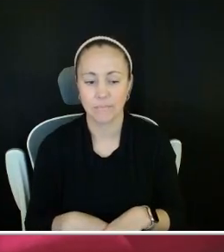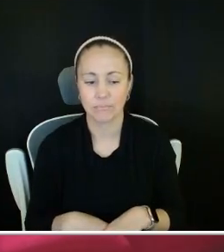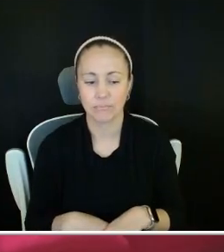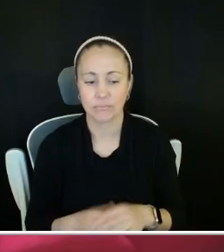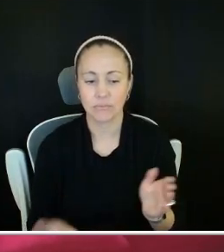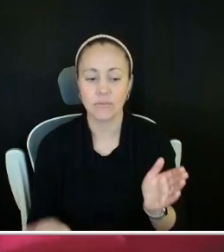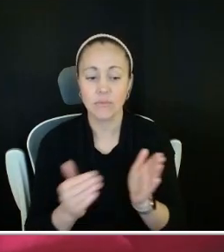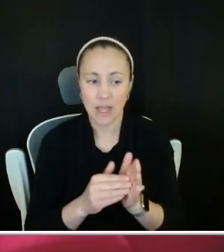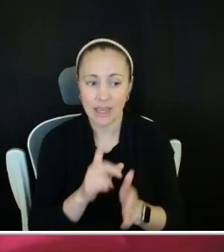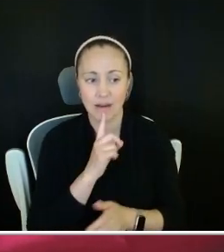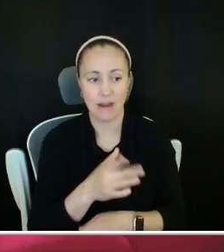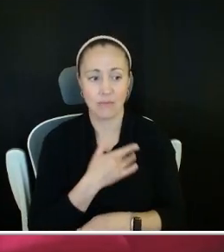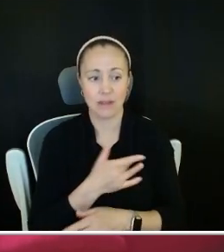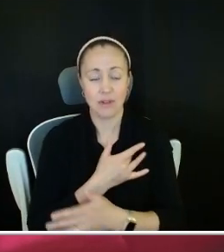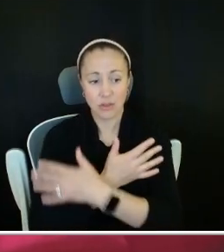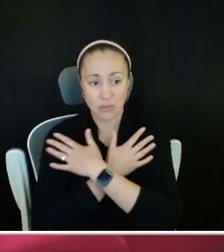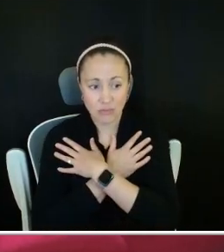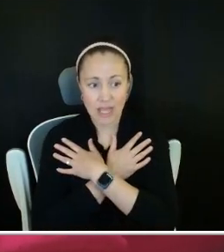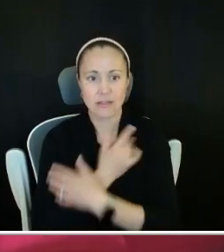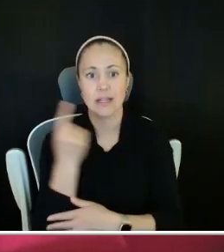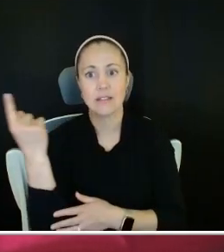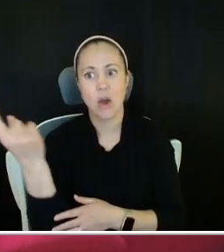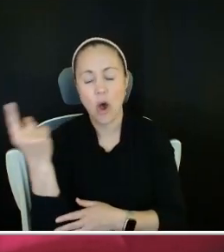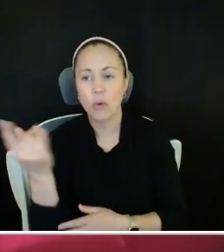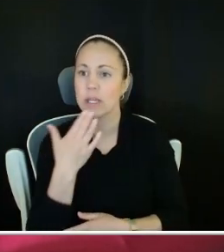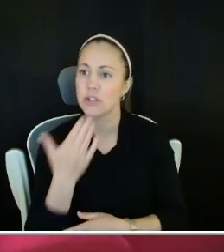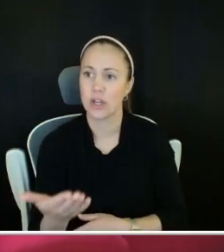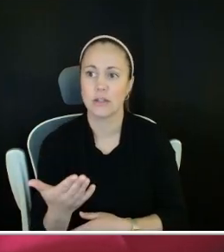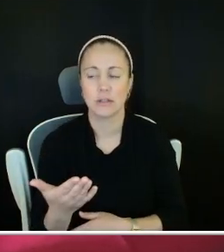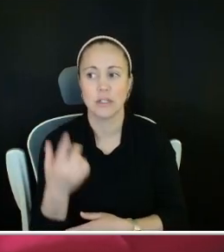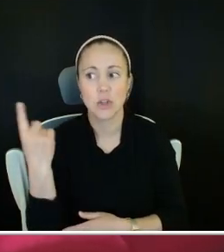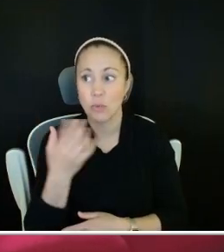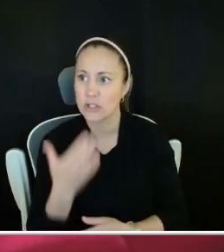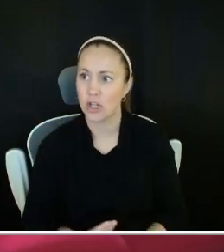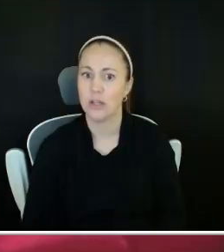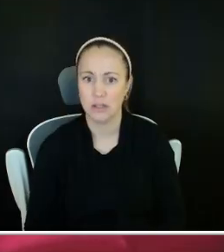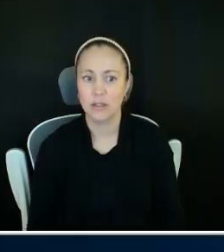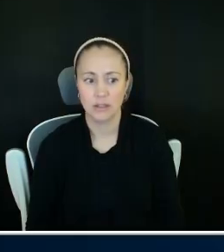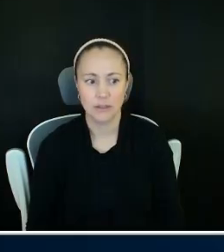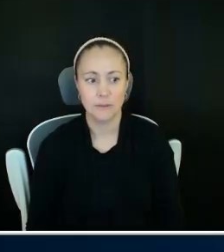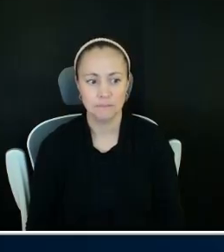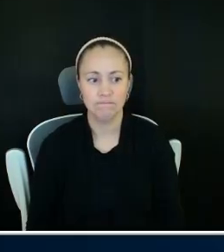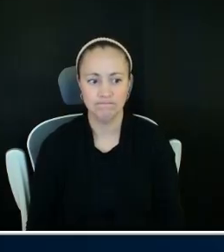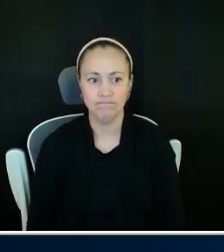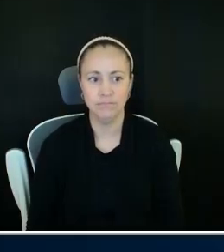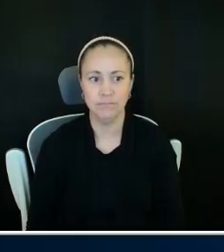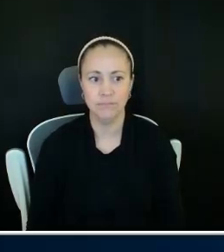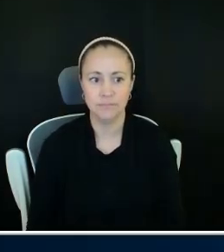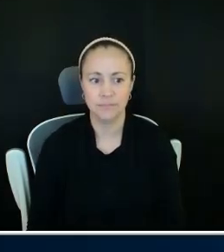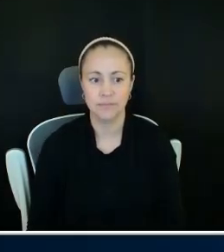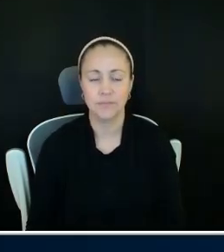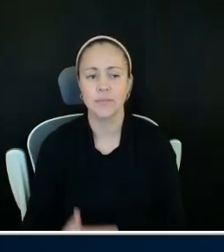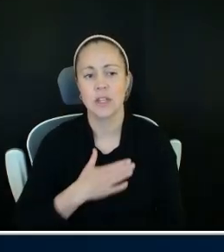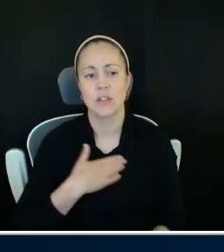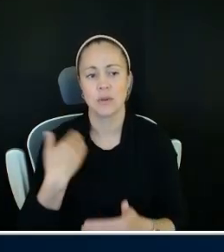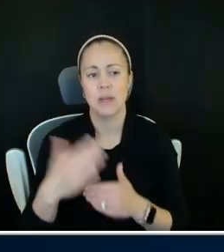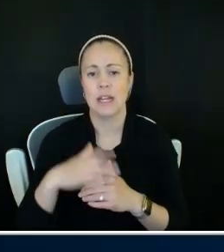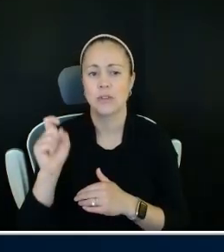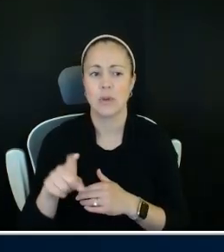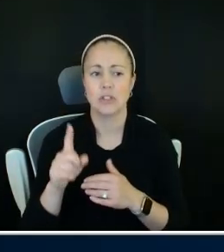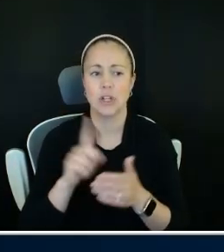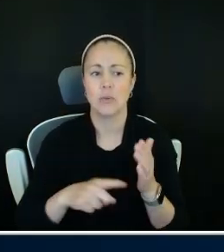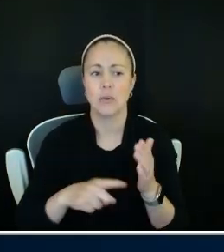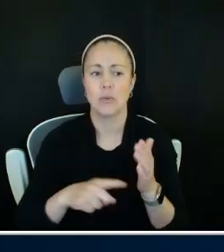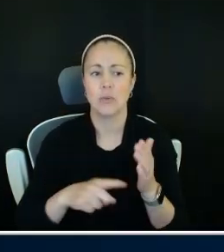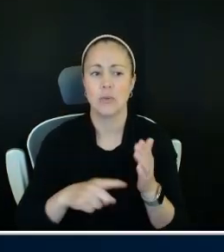rest is always good, always good. That kind of leads to my next question is, what do you wish parents knew?